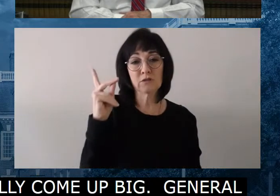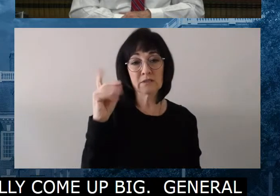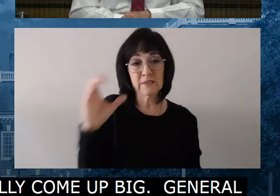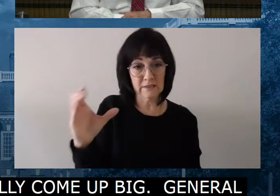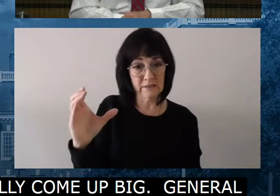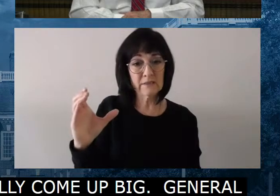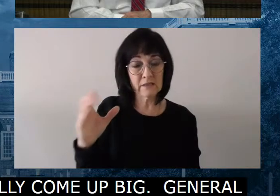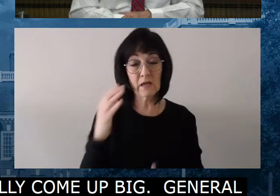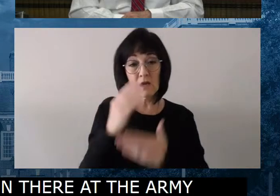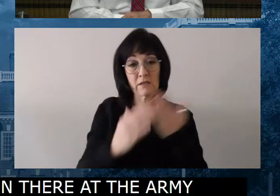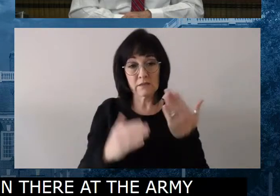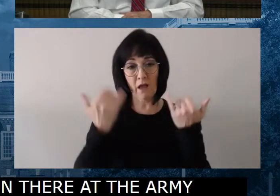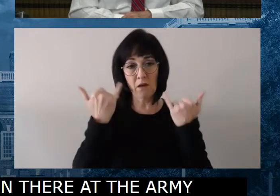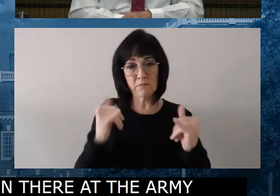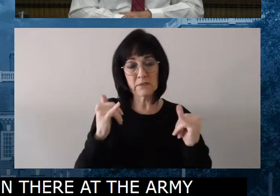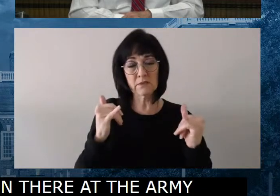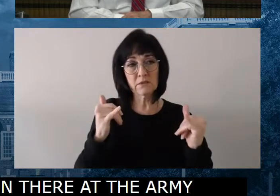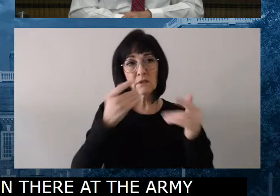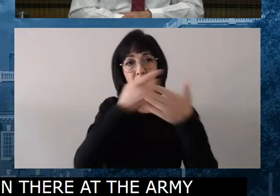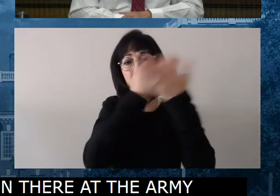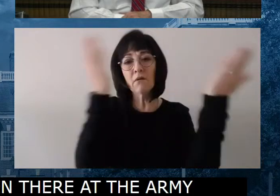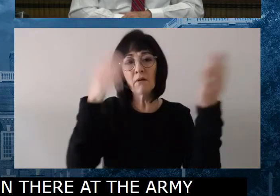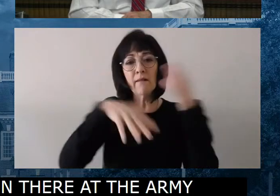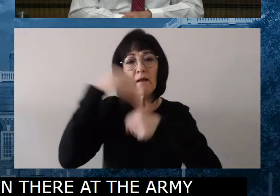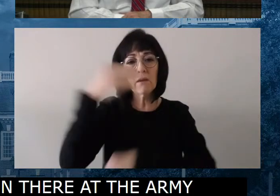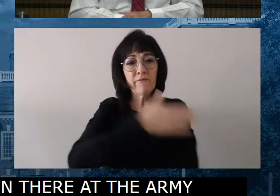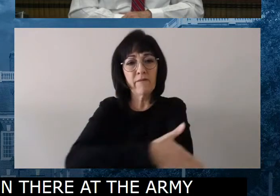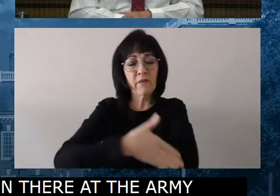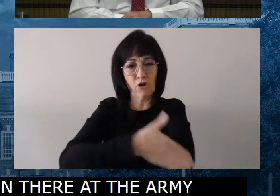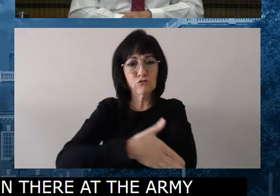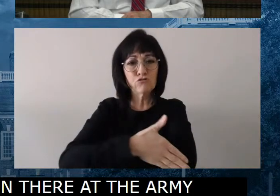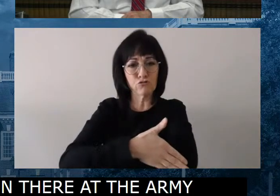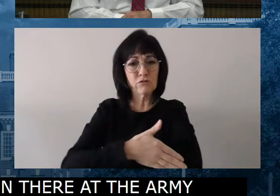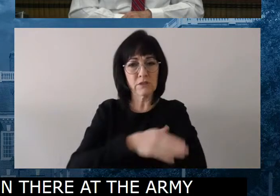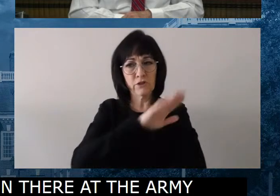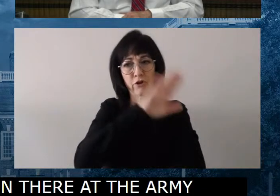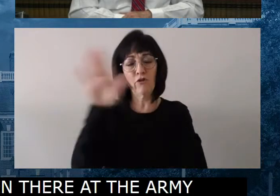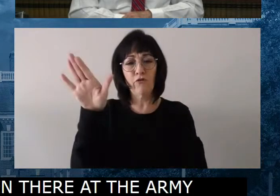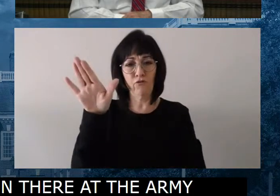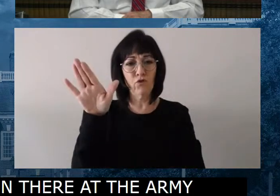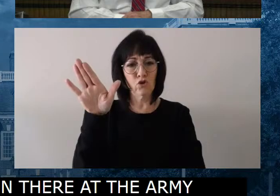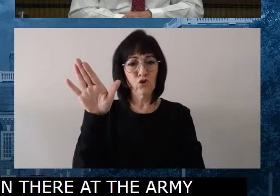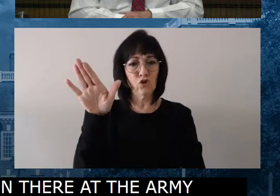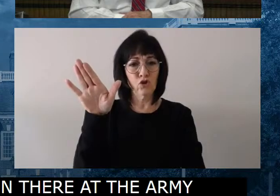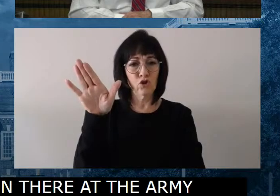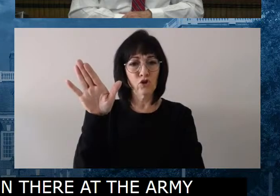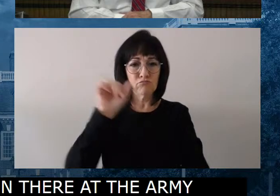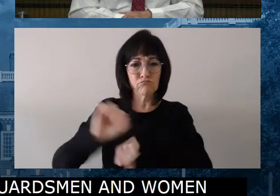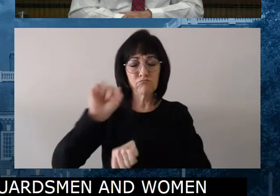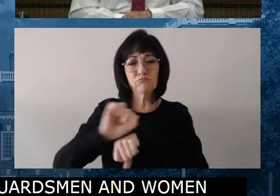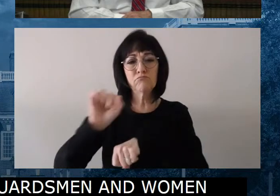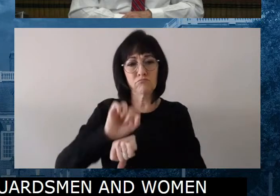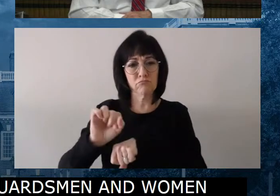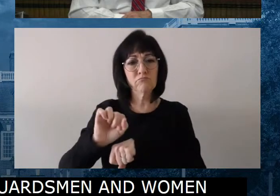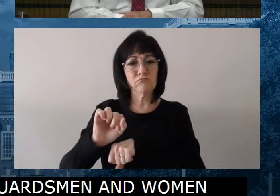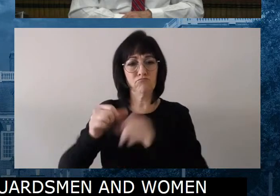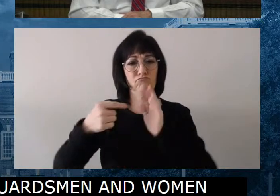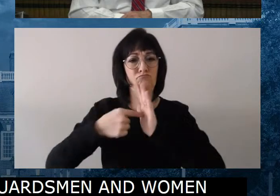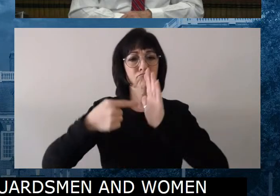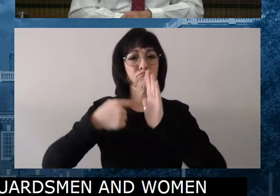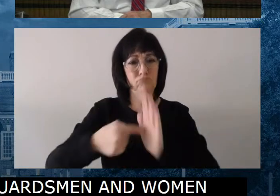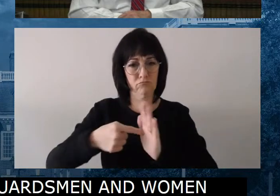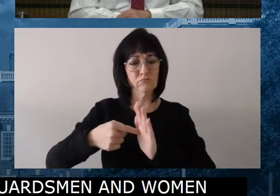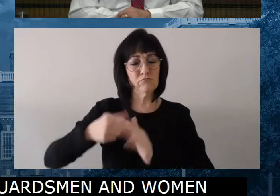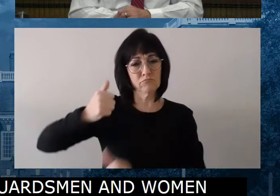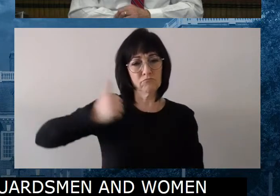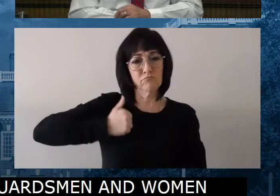few overseas, and we thank them for their service as well. As I said, the Del.dot guys have come up big, working the